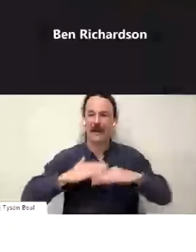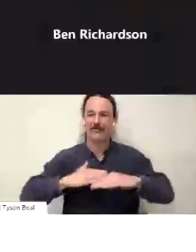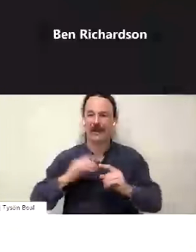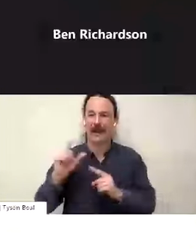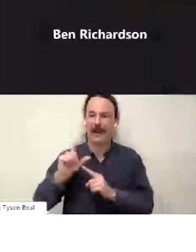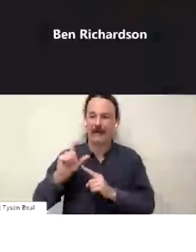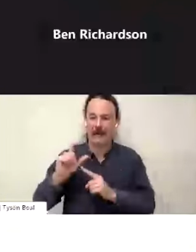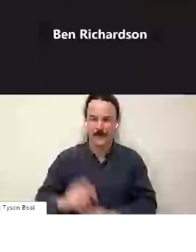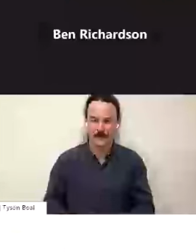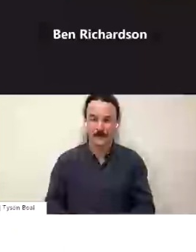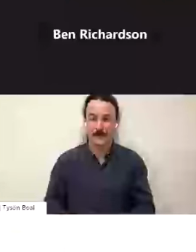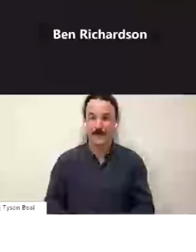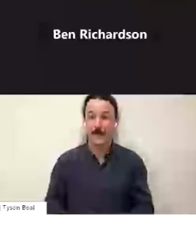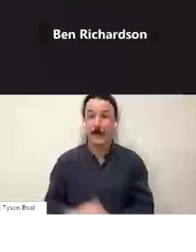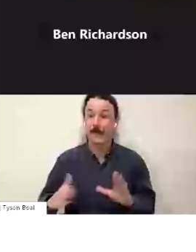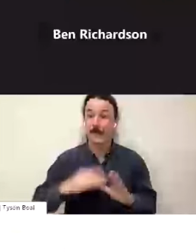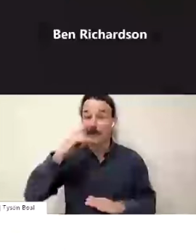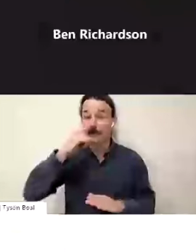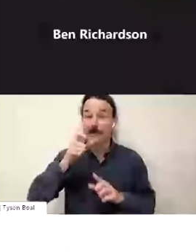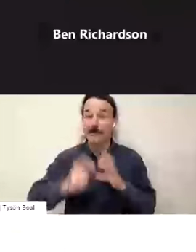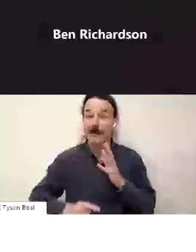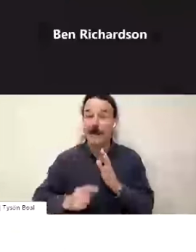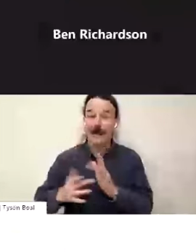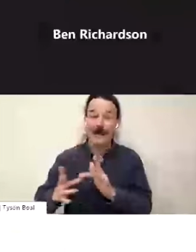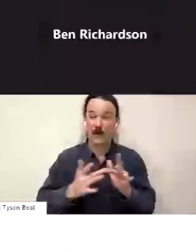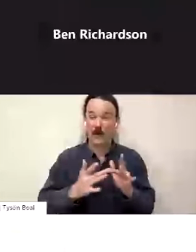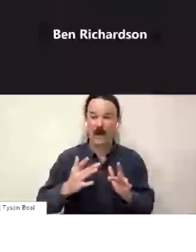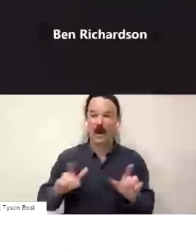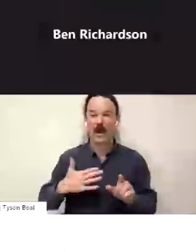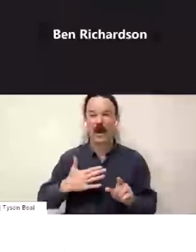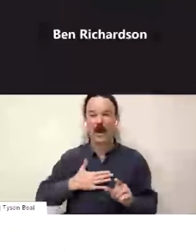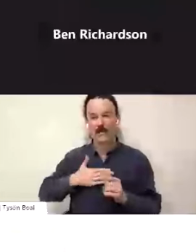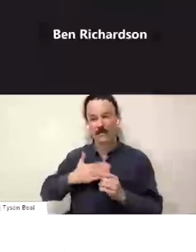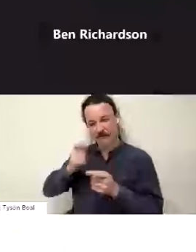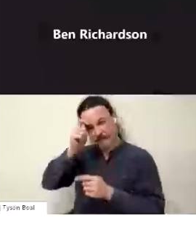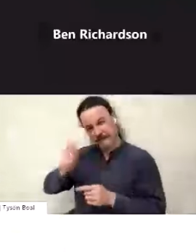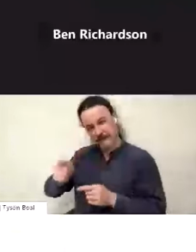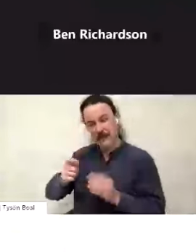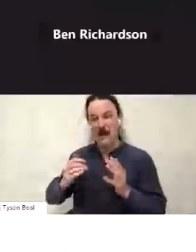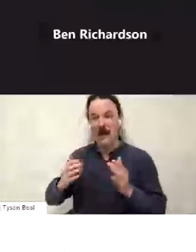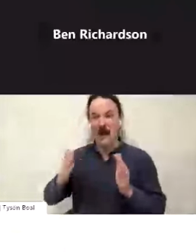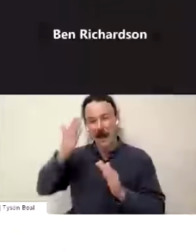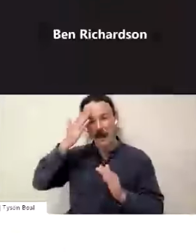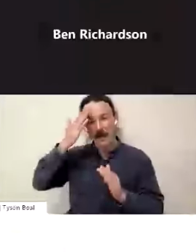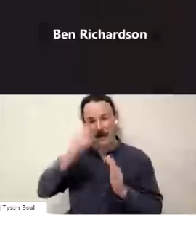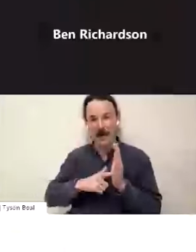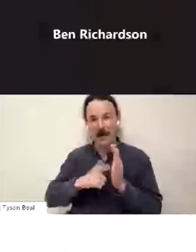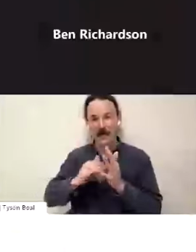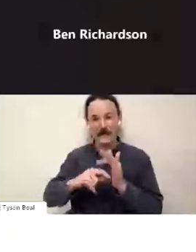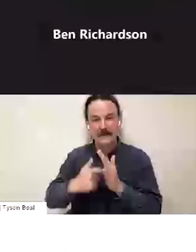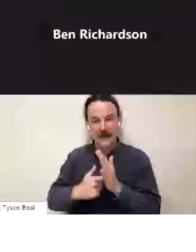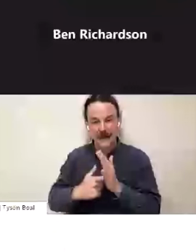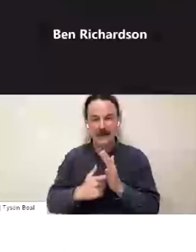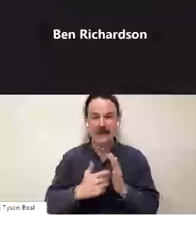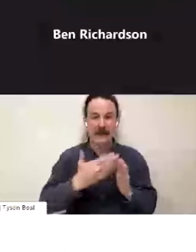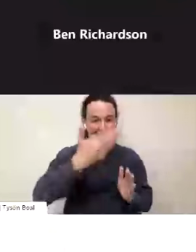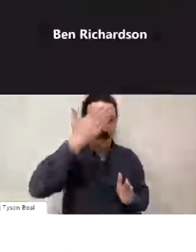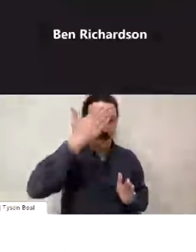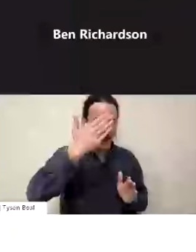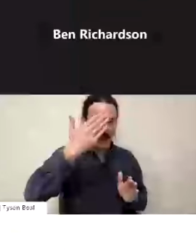we also like to acknowledge two of our founding elders, Uncle Lester Bostock and Auntie Gail Rankin. Uncle